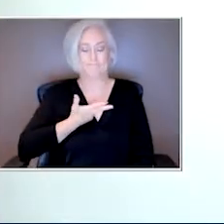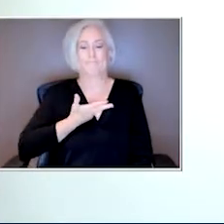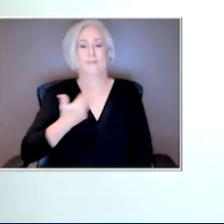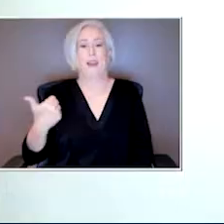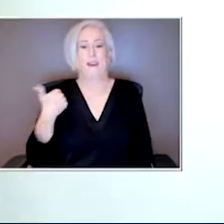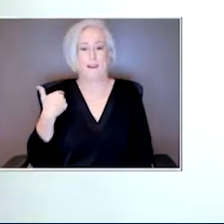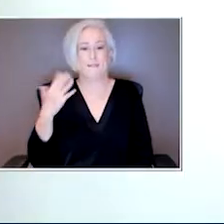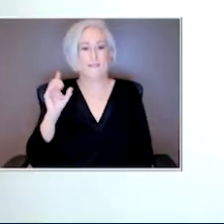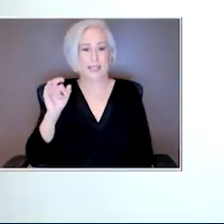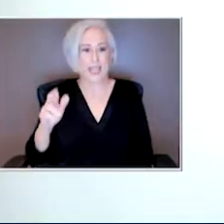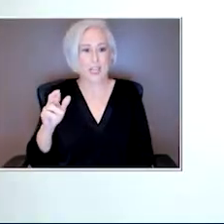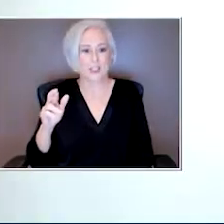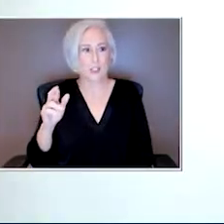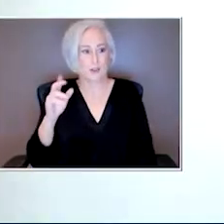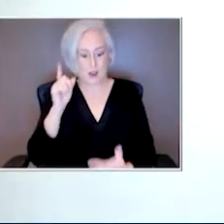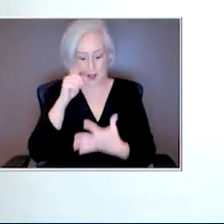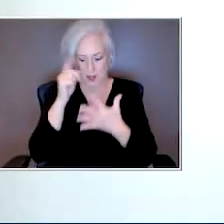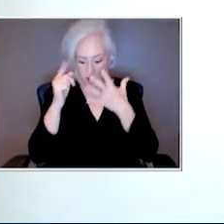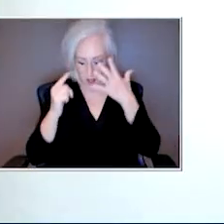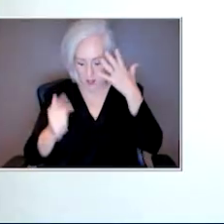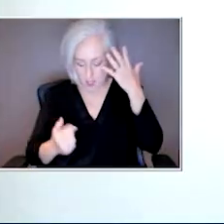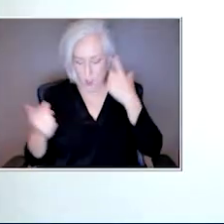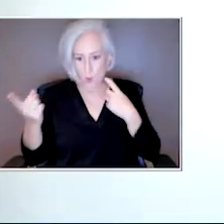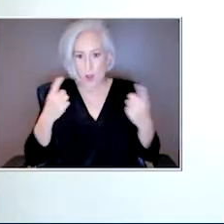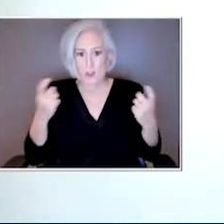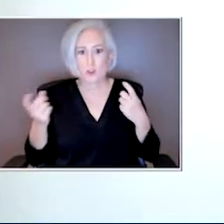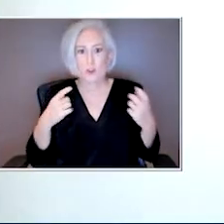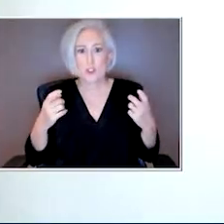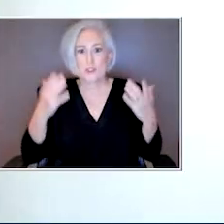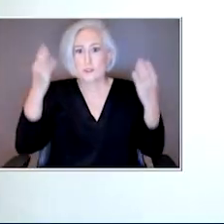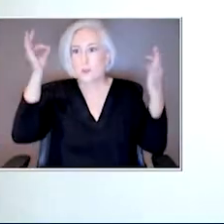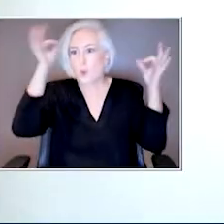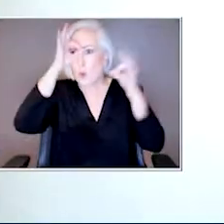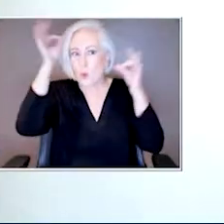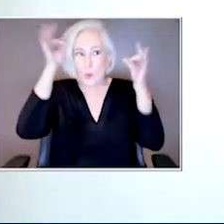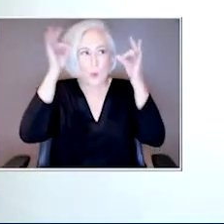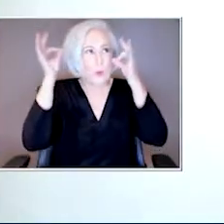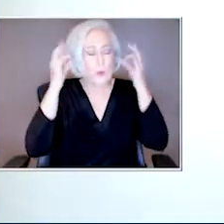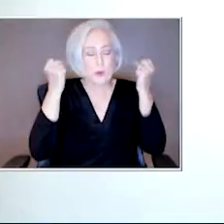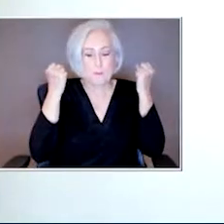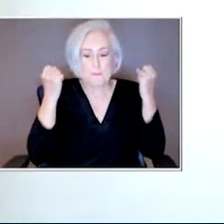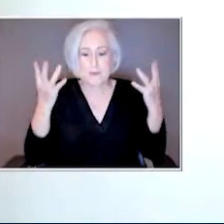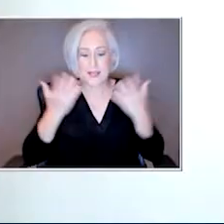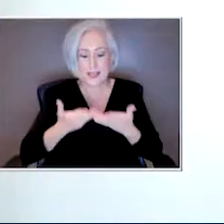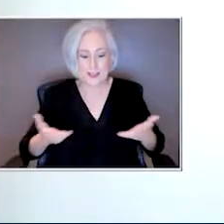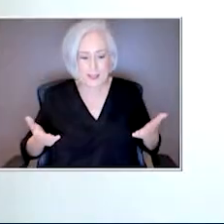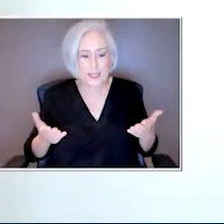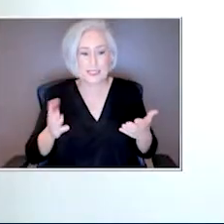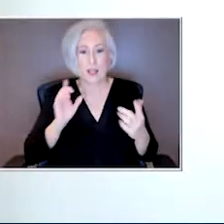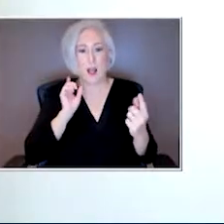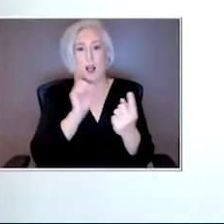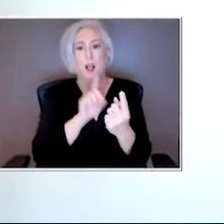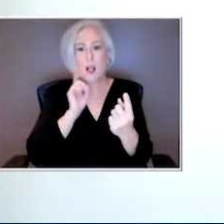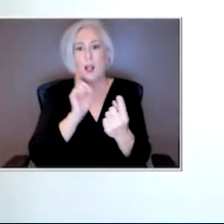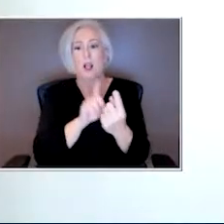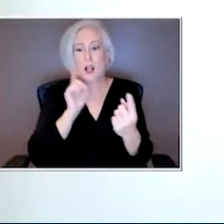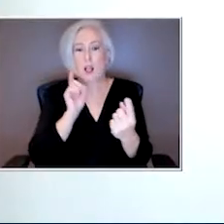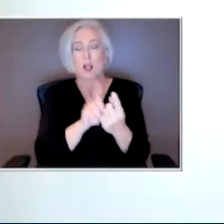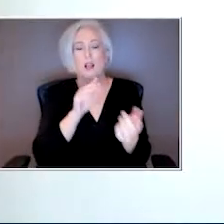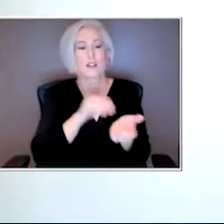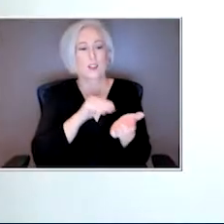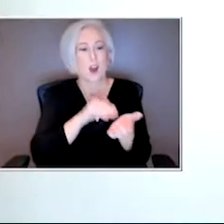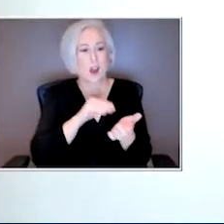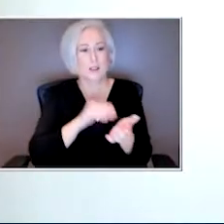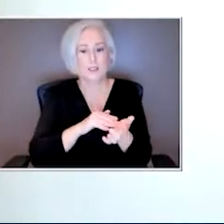So you just have so many questions, so many doctor's appointments that you're not used to going to, so many words and phrases and